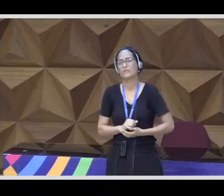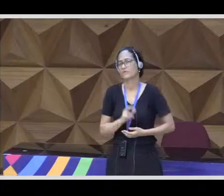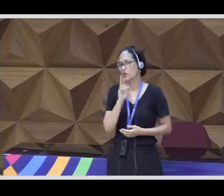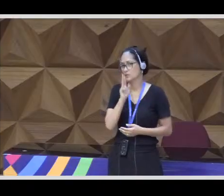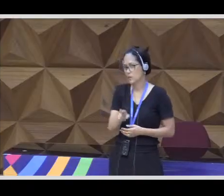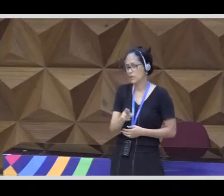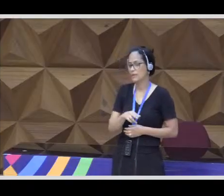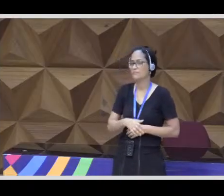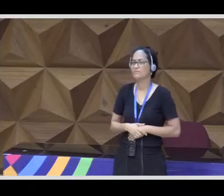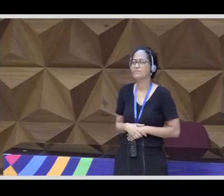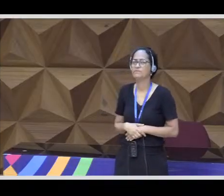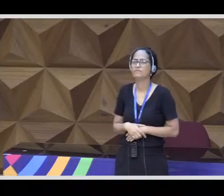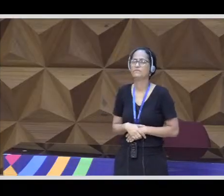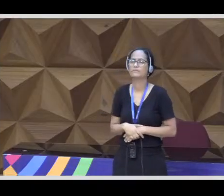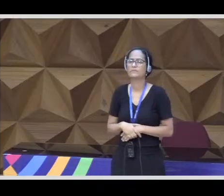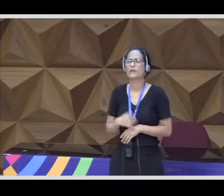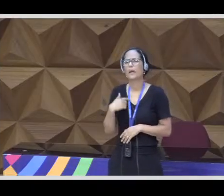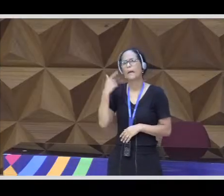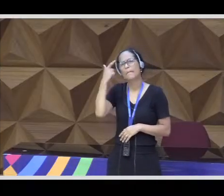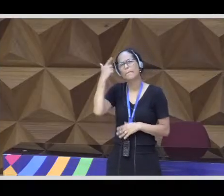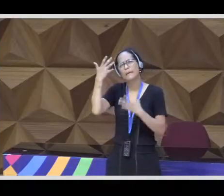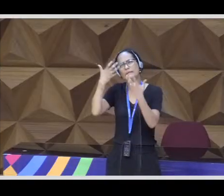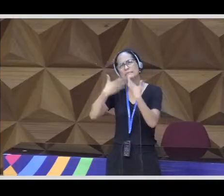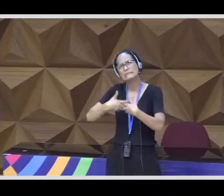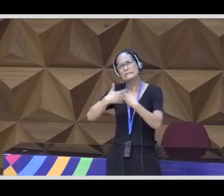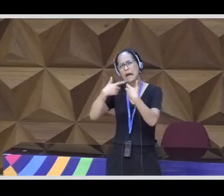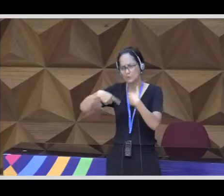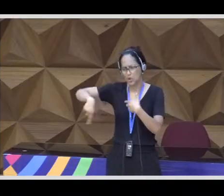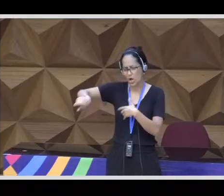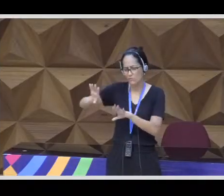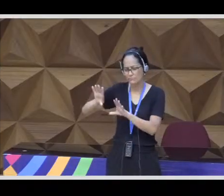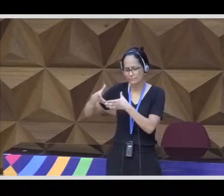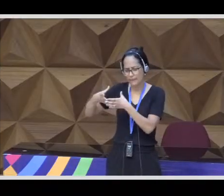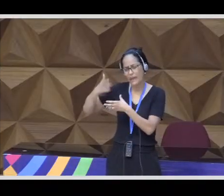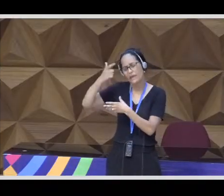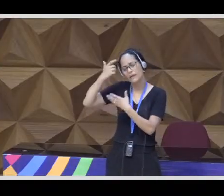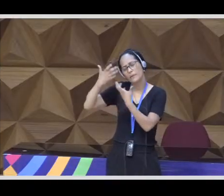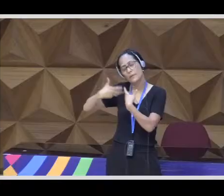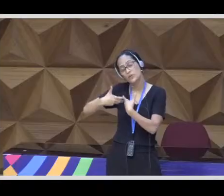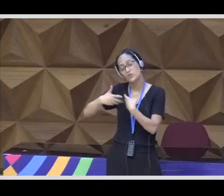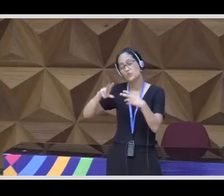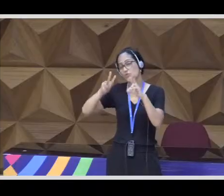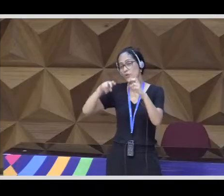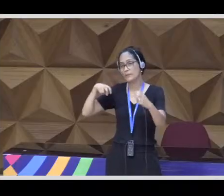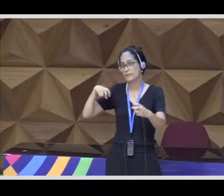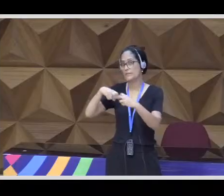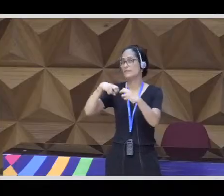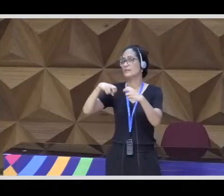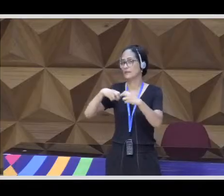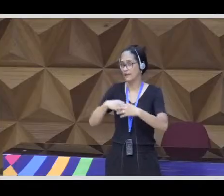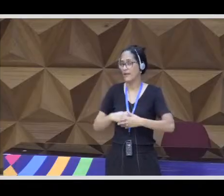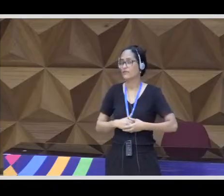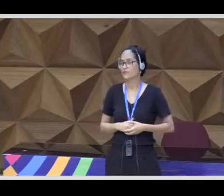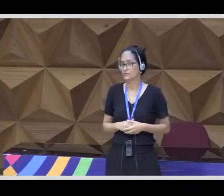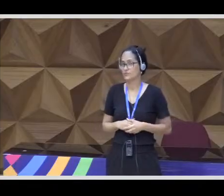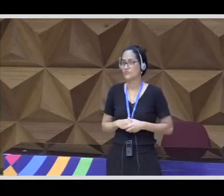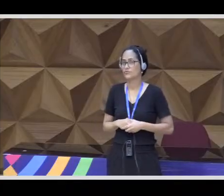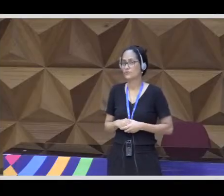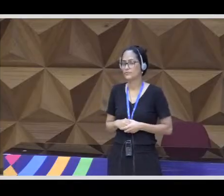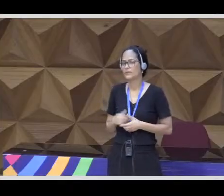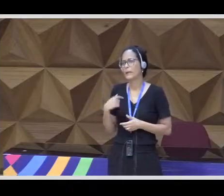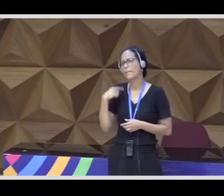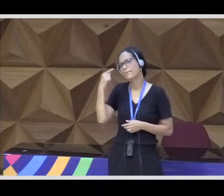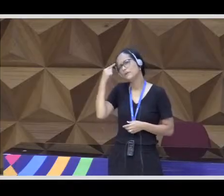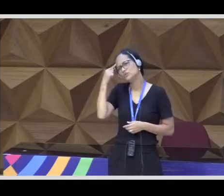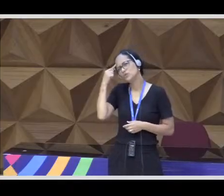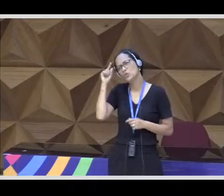about car accidents. I mean, so we did think about the issues on planes. So the only